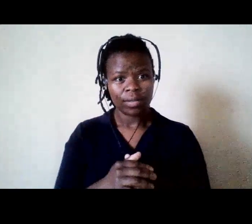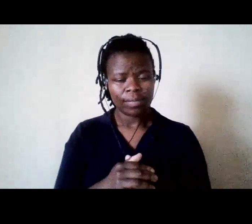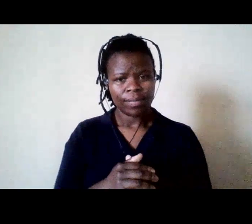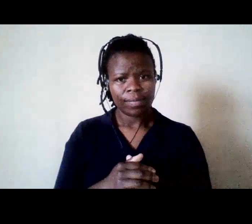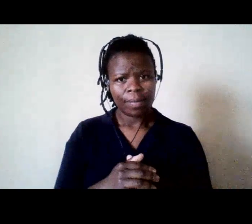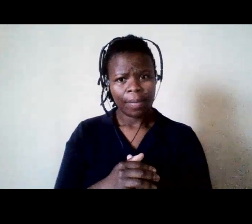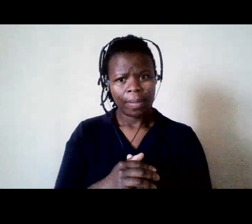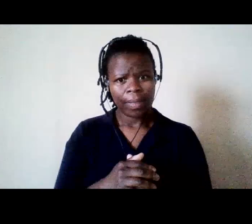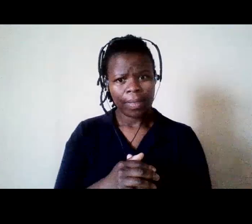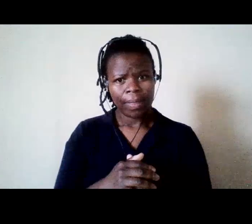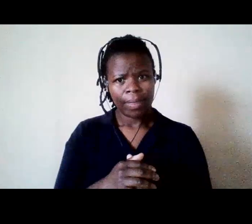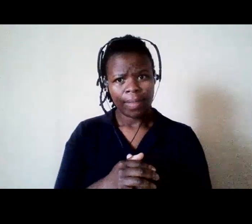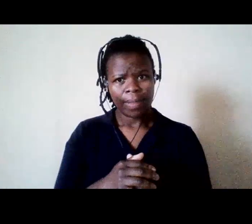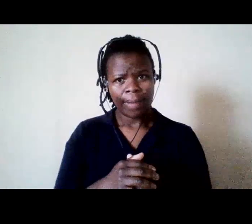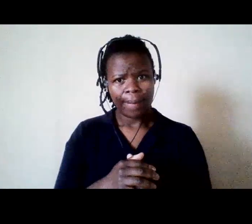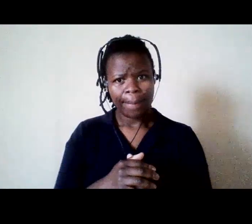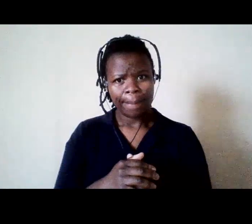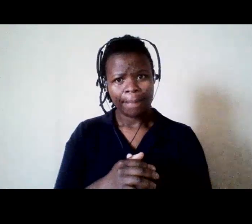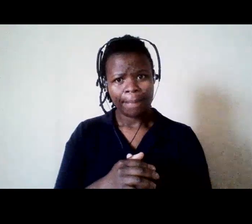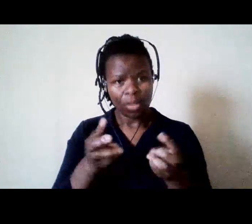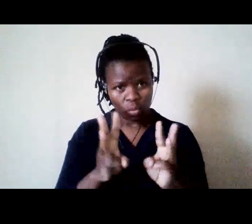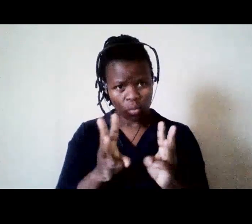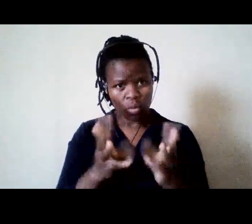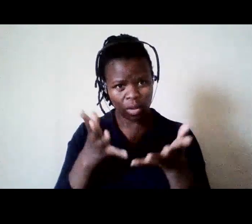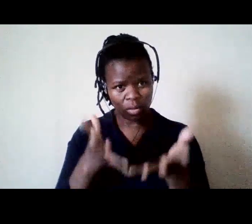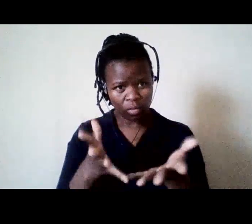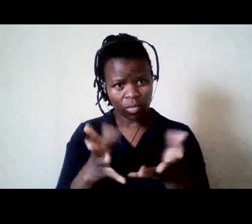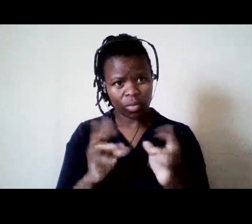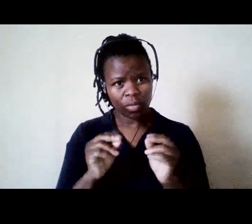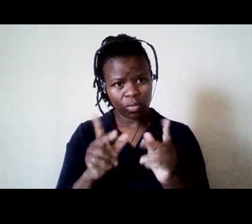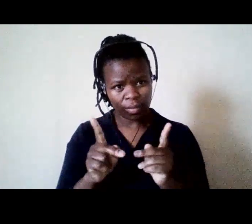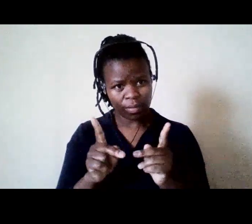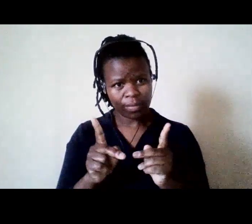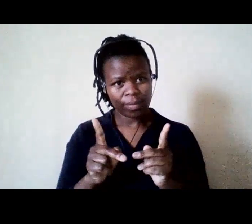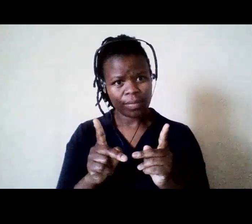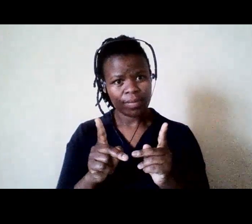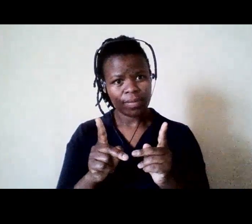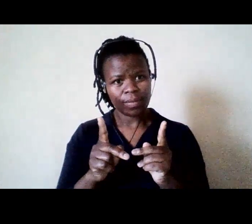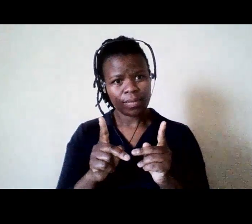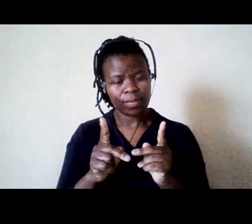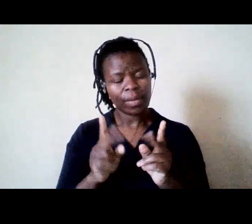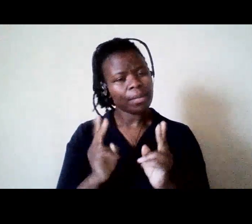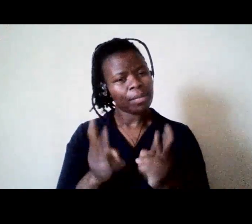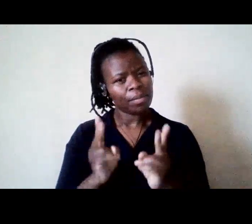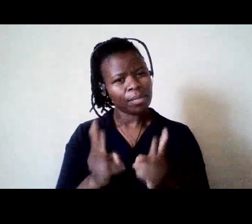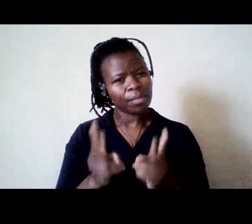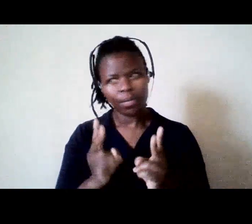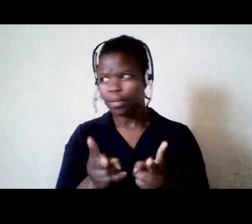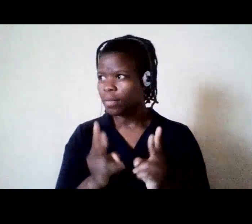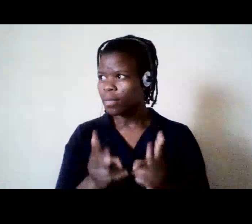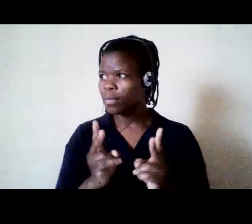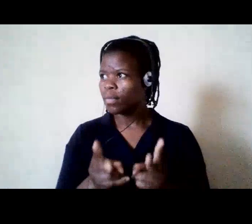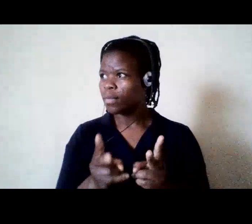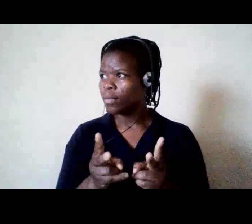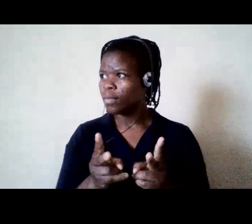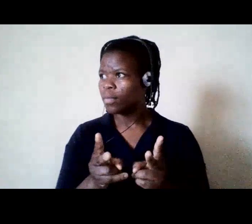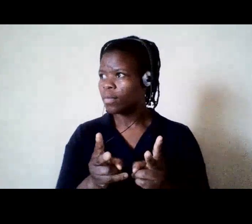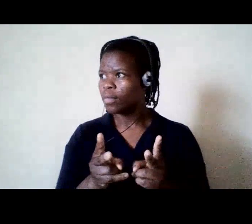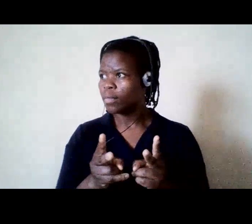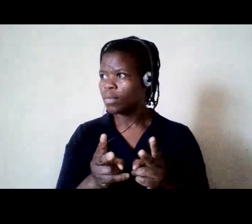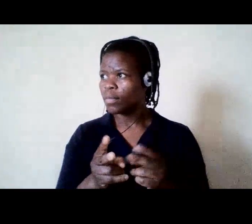is. You have ramp. It's not only for someone on a wheelchair. It's for people, mothers on prams and people, delivery people, and the rest of it.